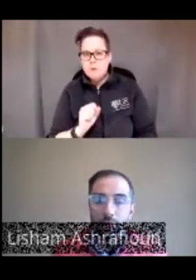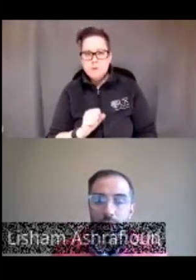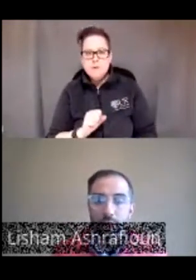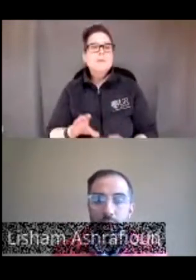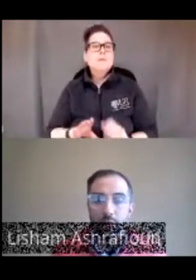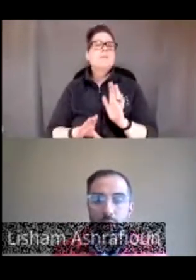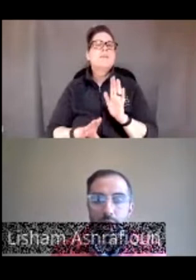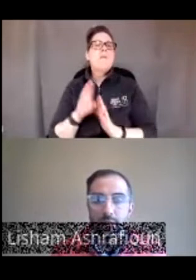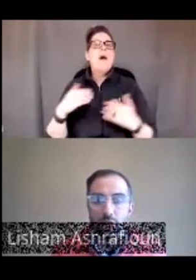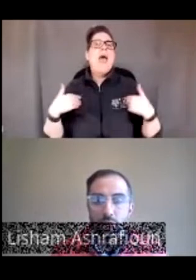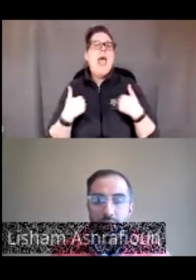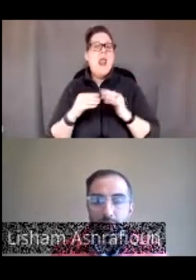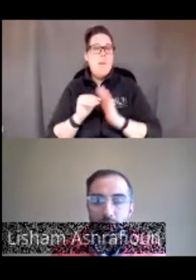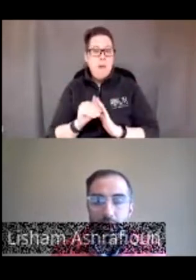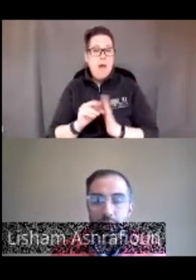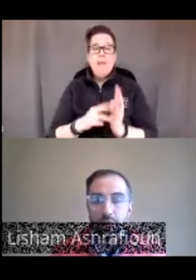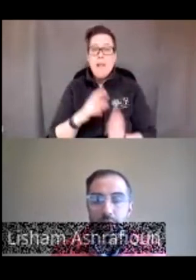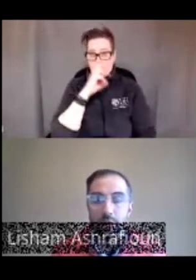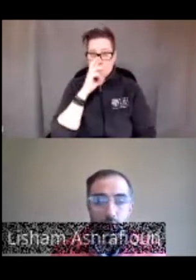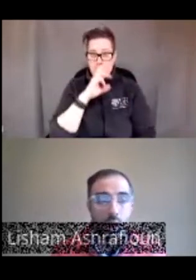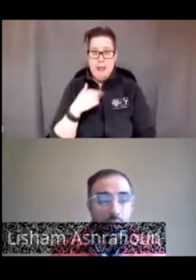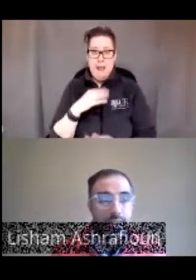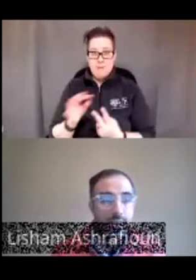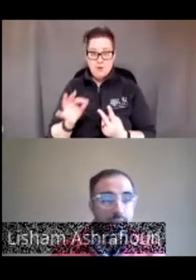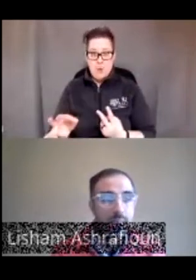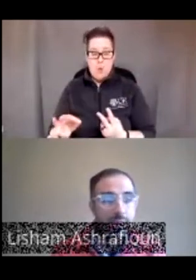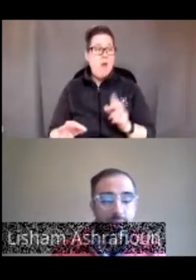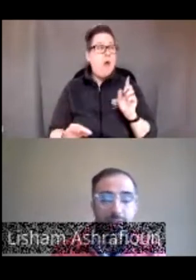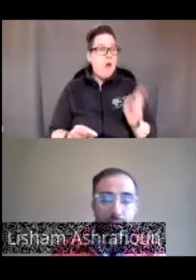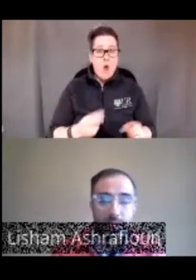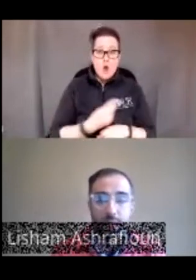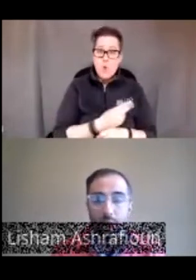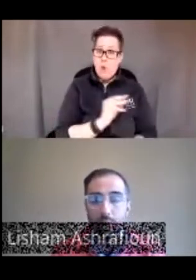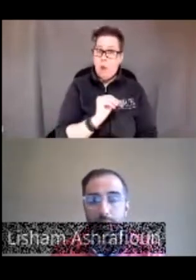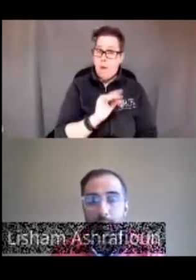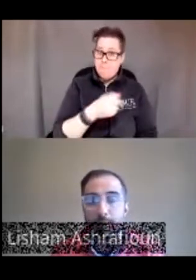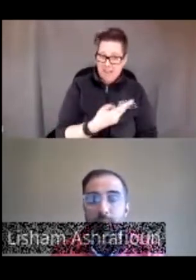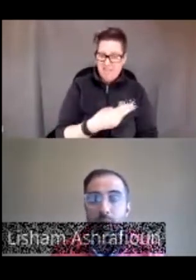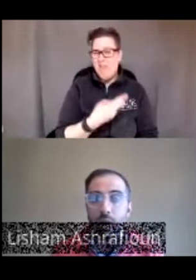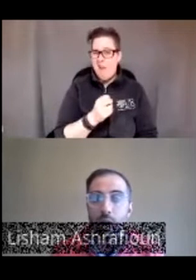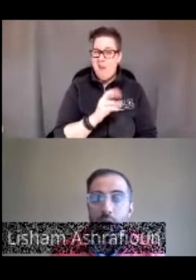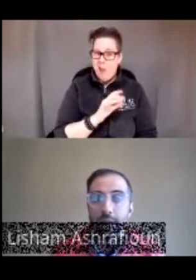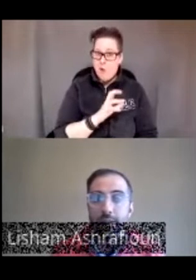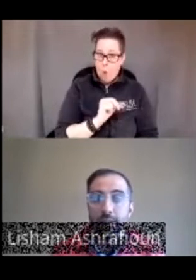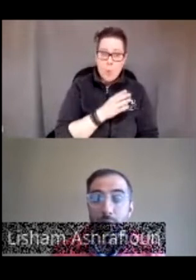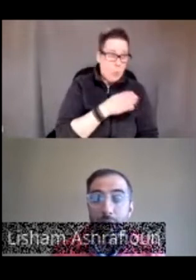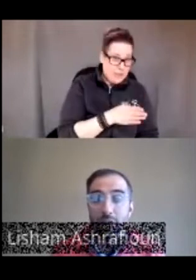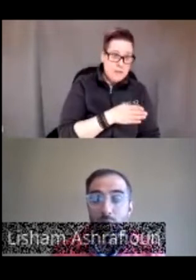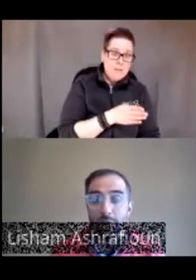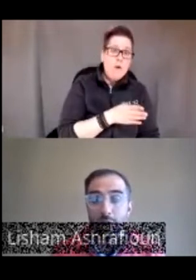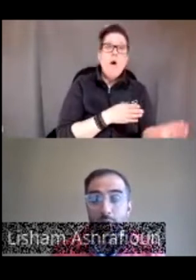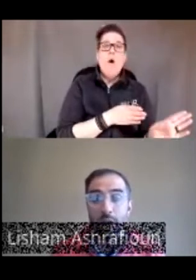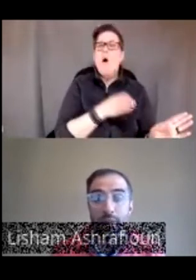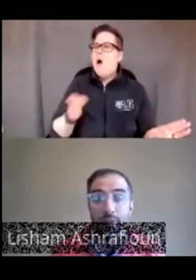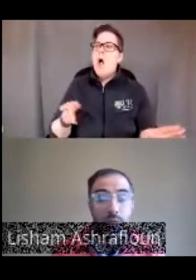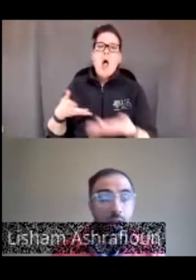animal model that allowed rats a choice between drugs, in this case, methamphetamine and heroin, and interaction